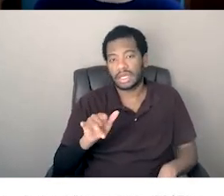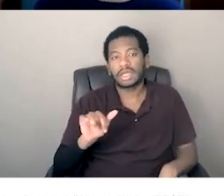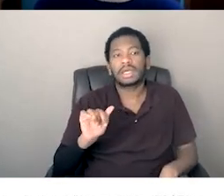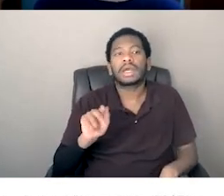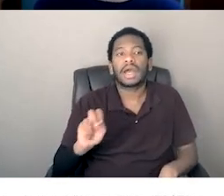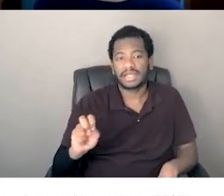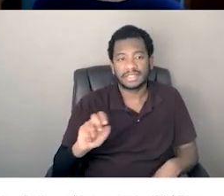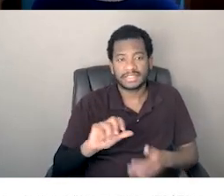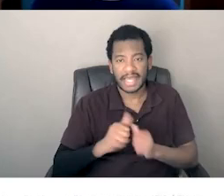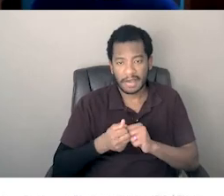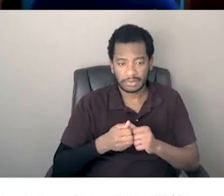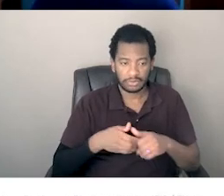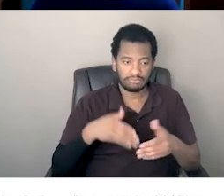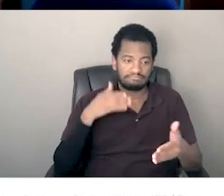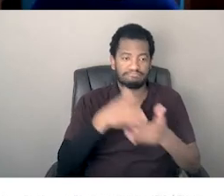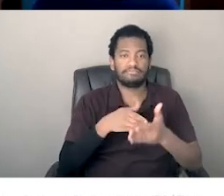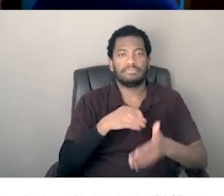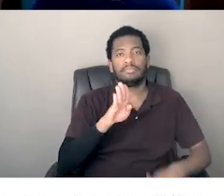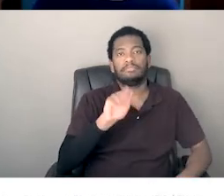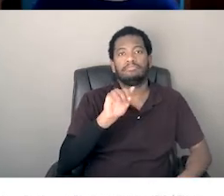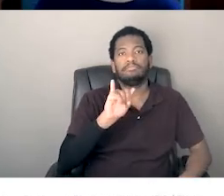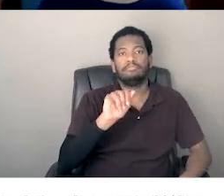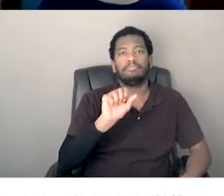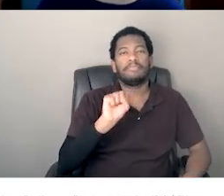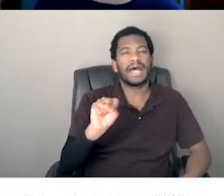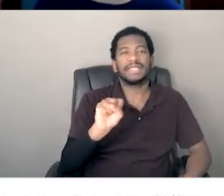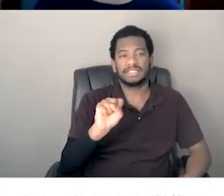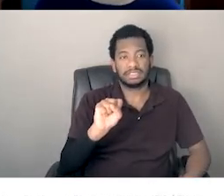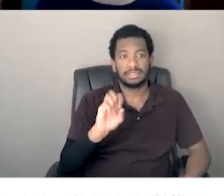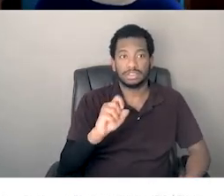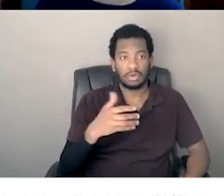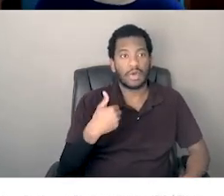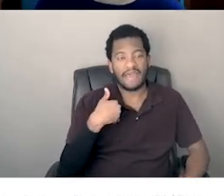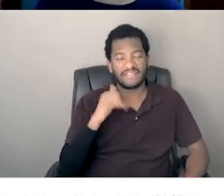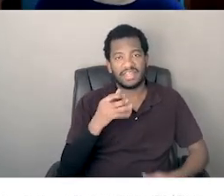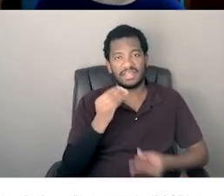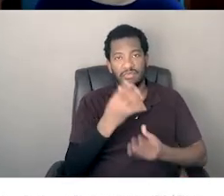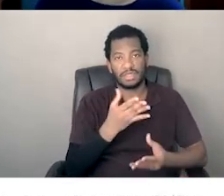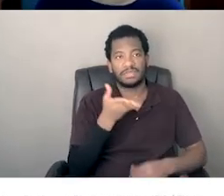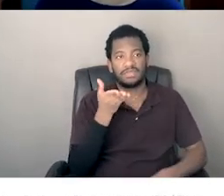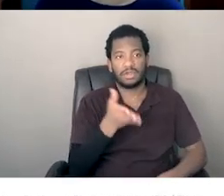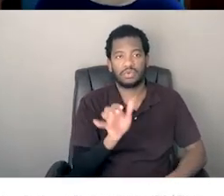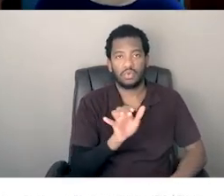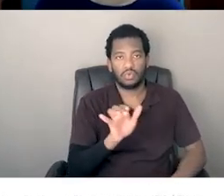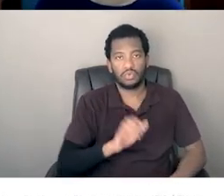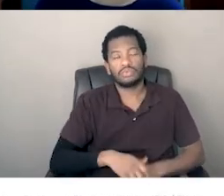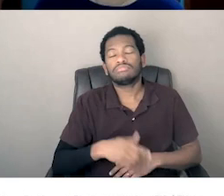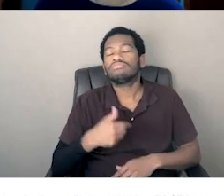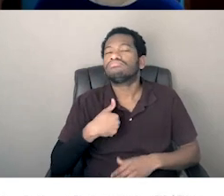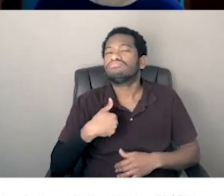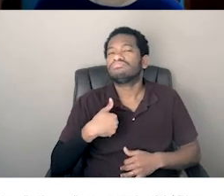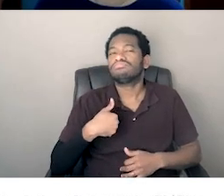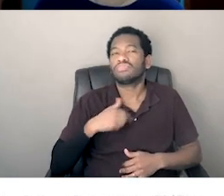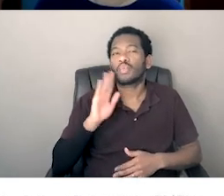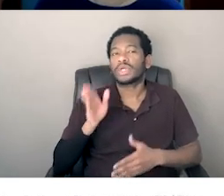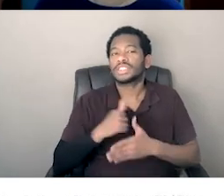can be called upon too. So there is that in the toolkit as well. I am going to share right